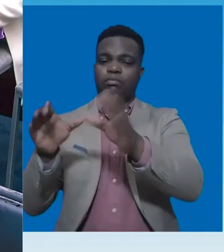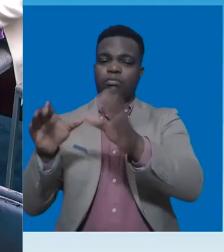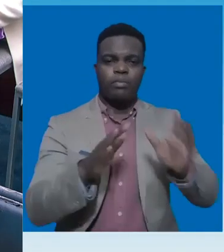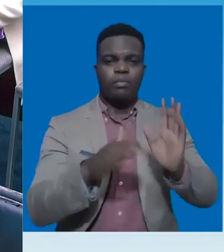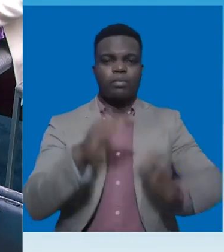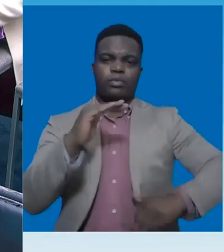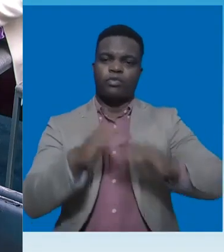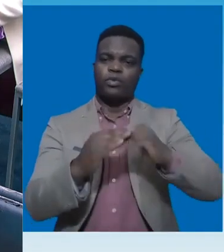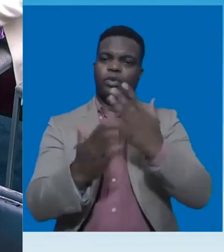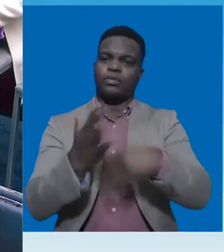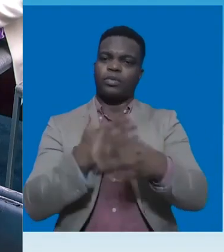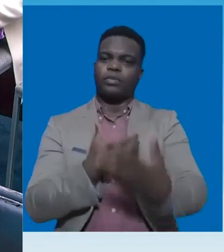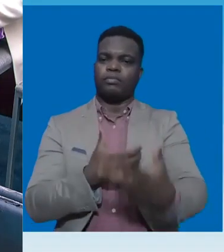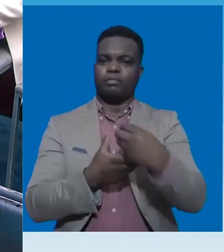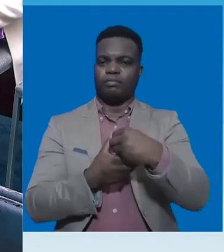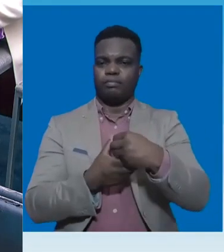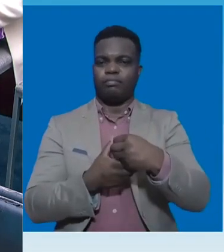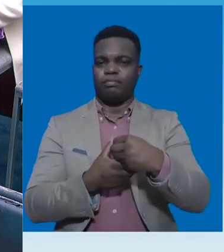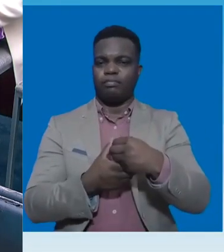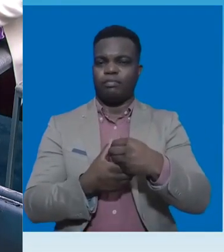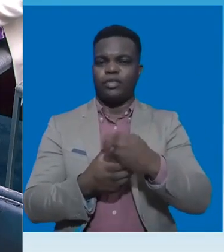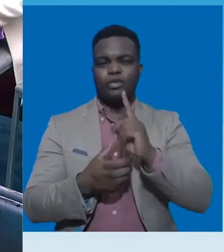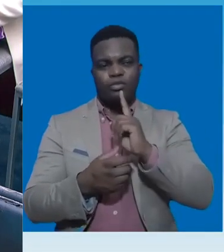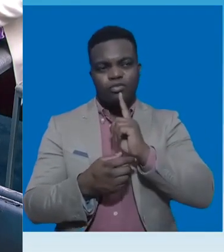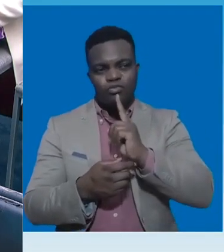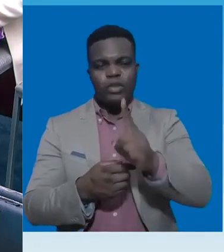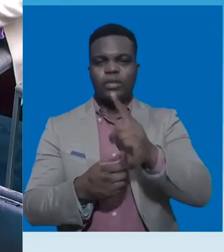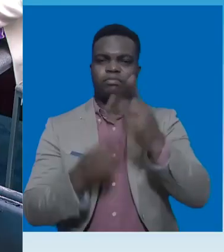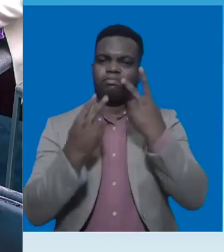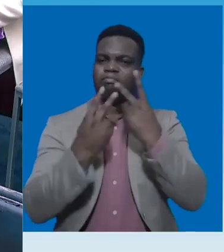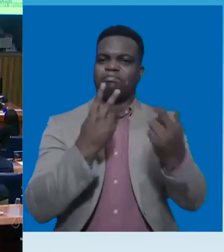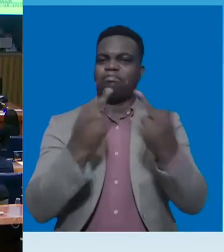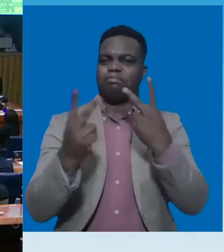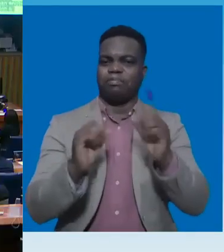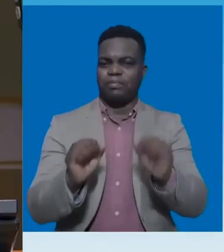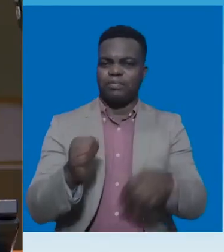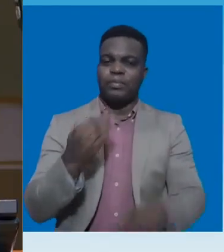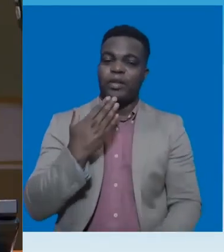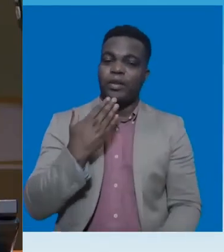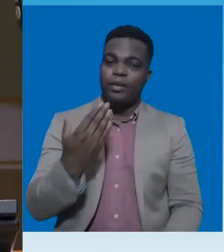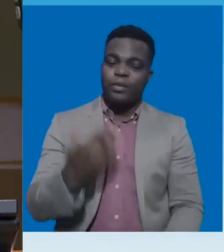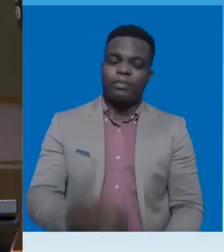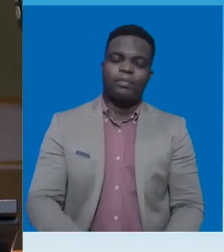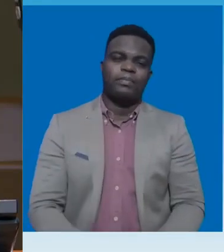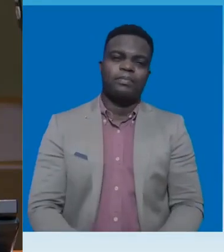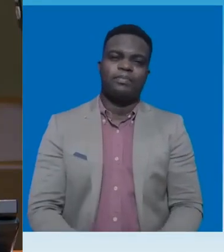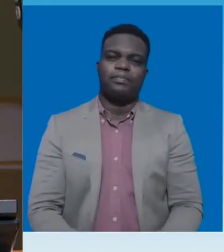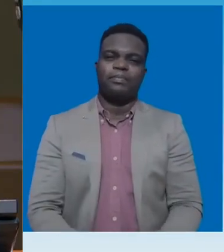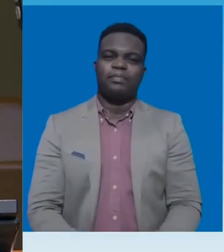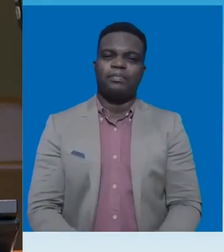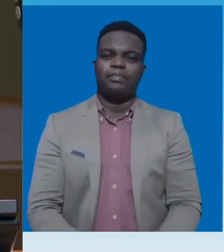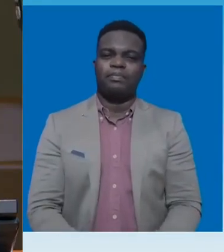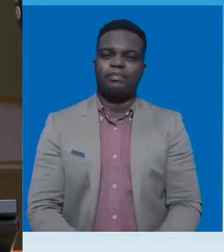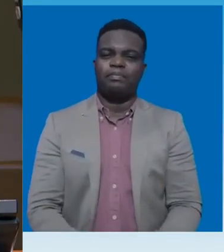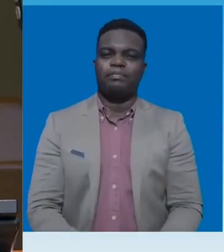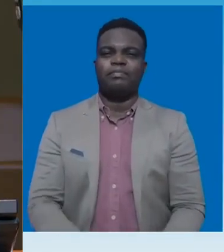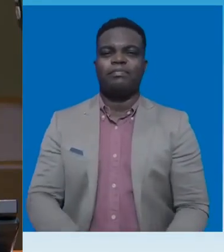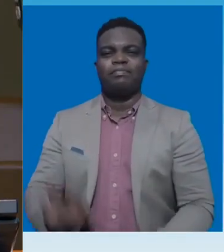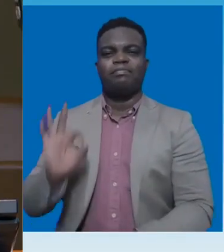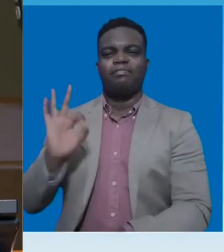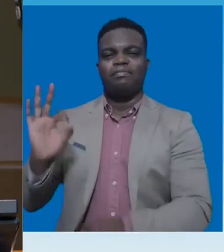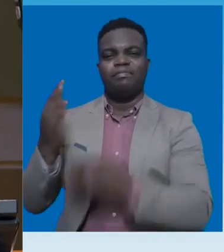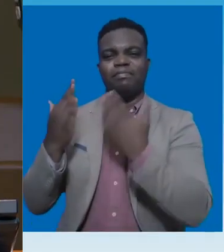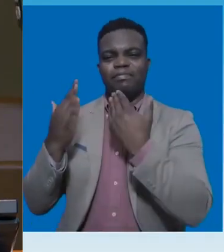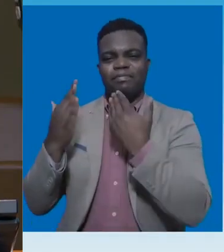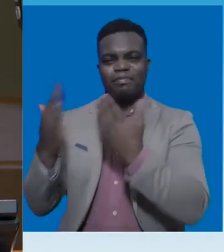Thank you to the Deputy Permanent Representative of